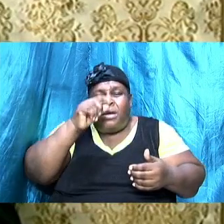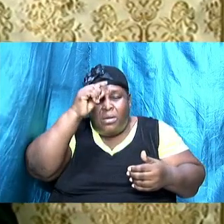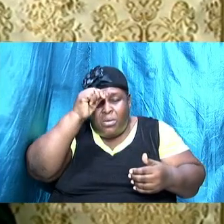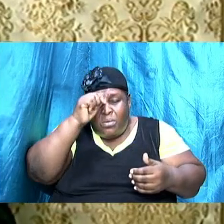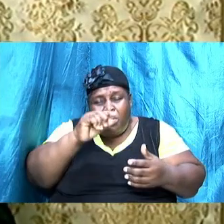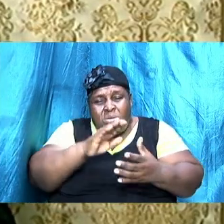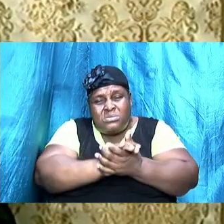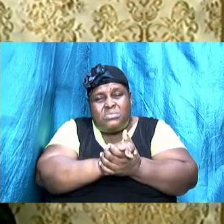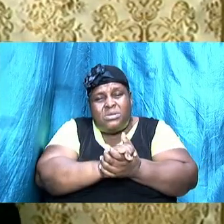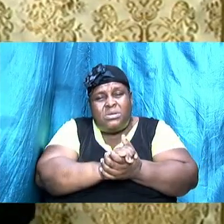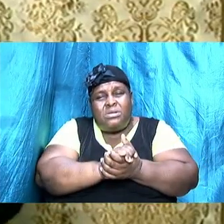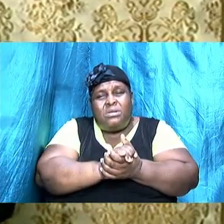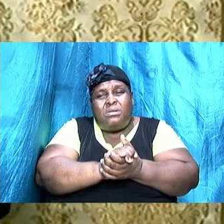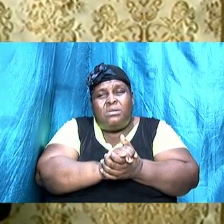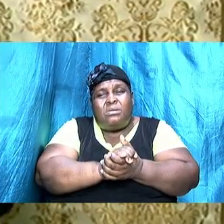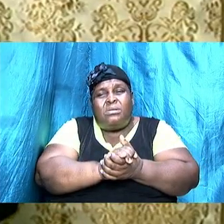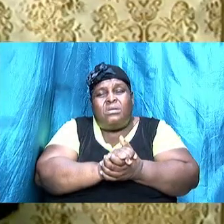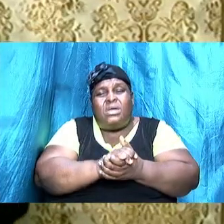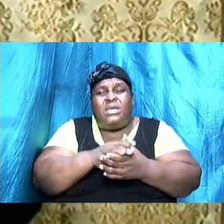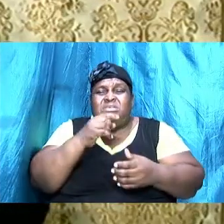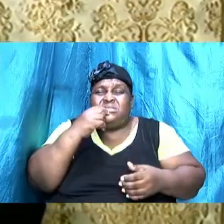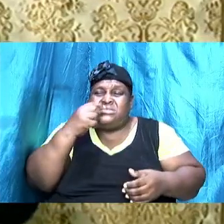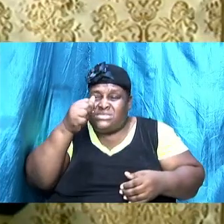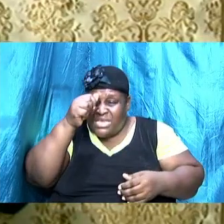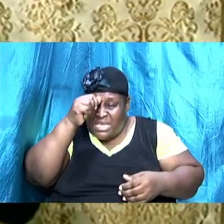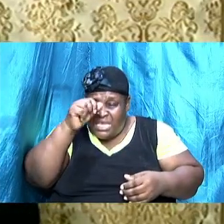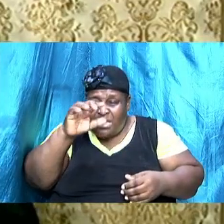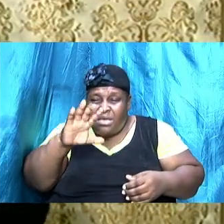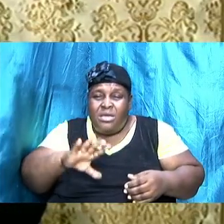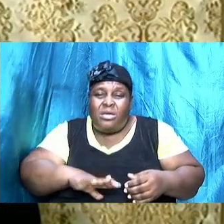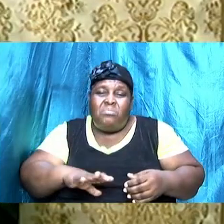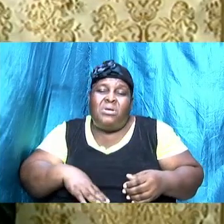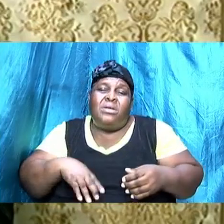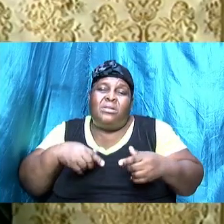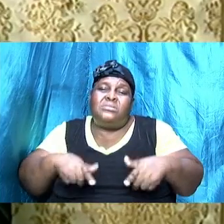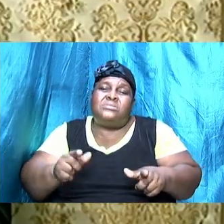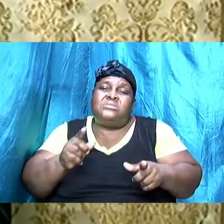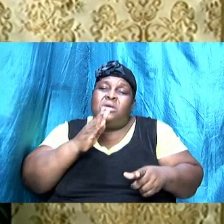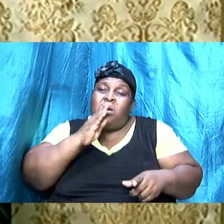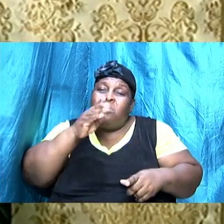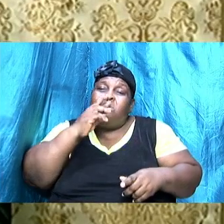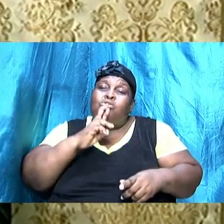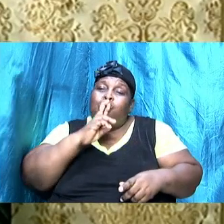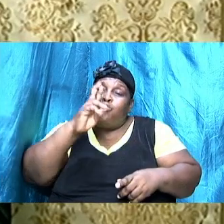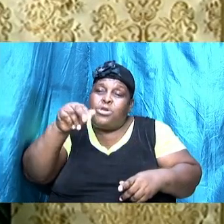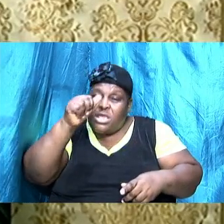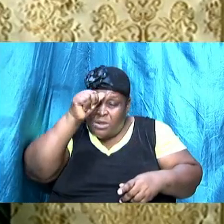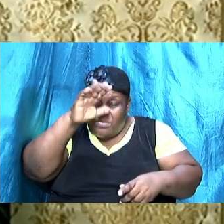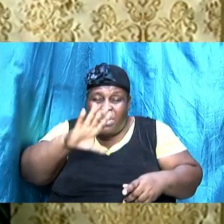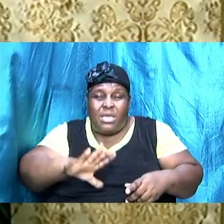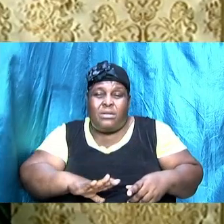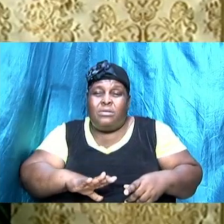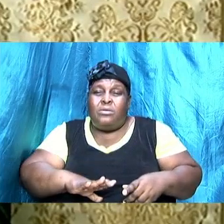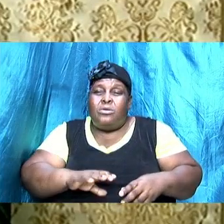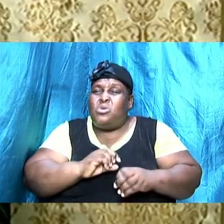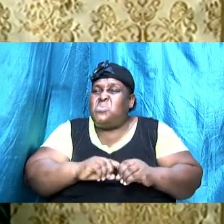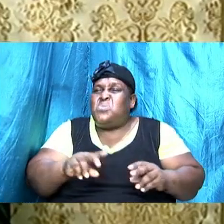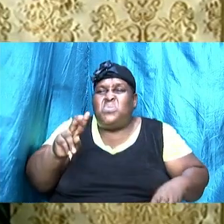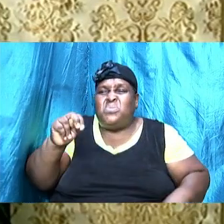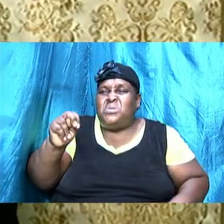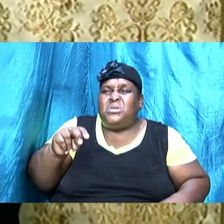of wives, and say to men, let us be real men. We don't need to